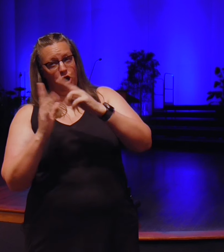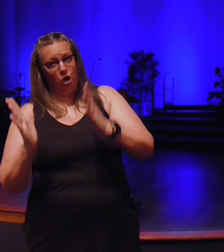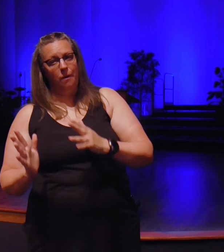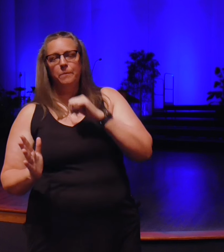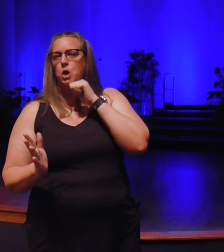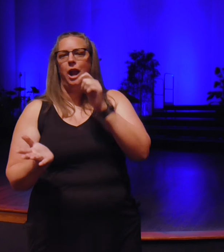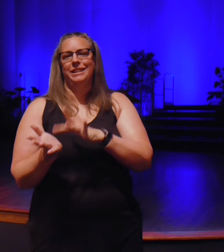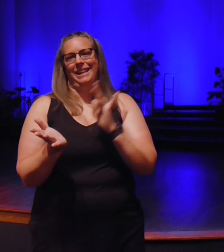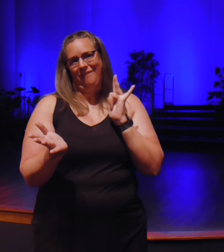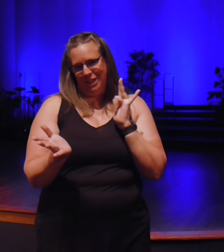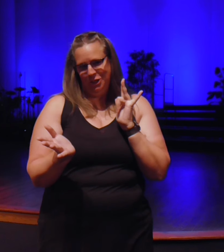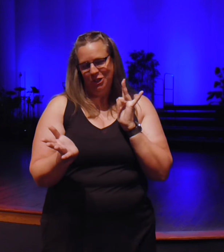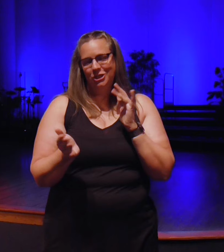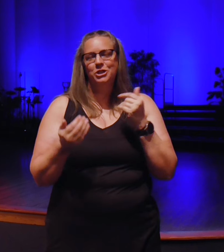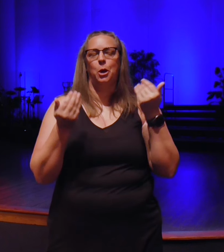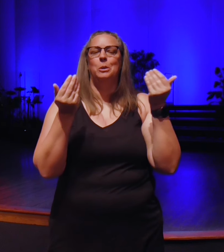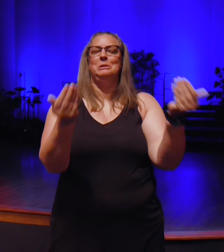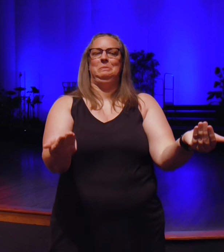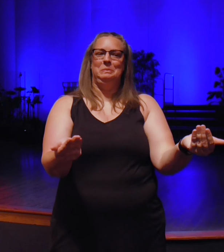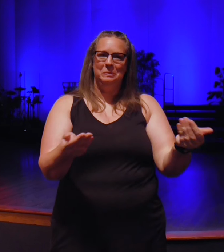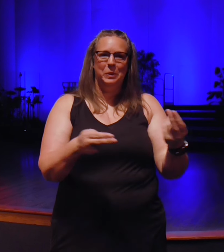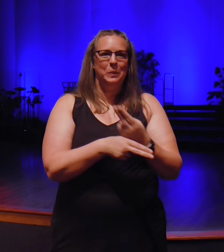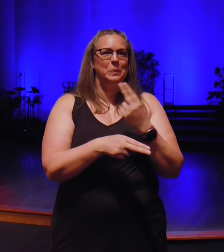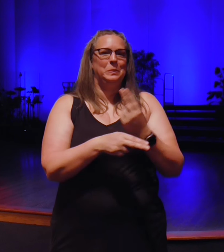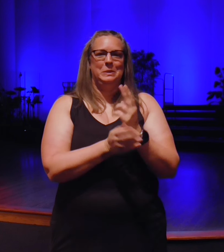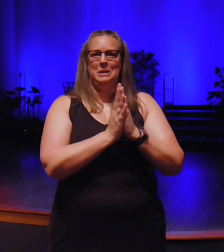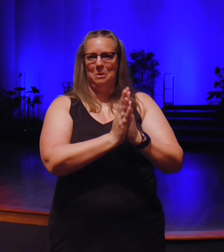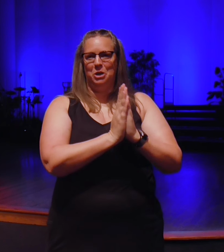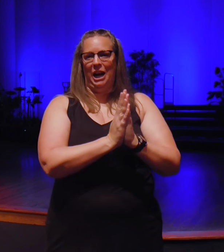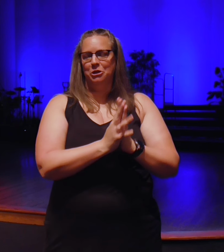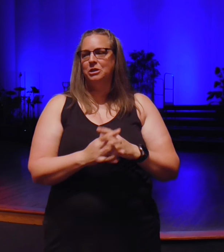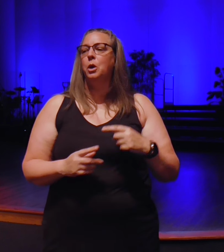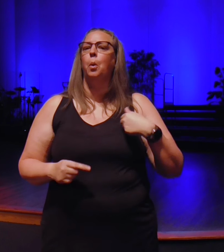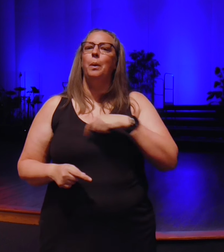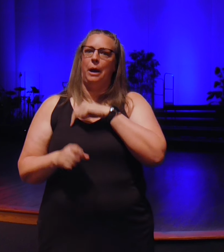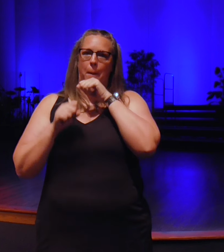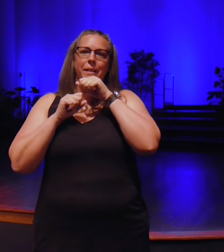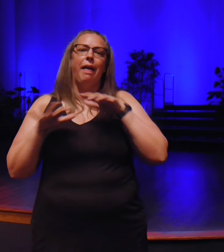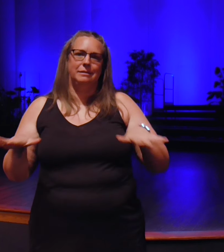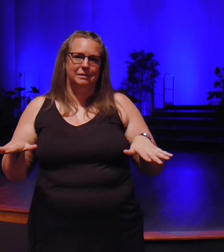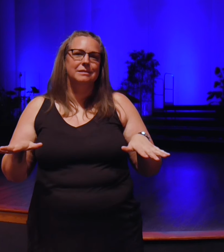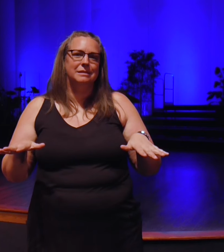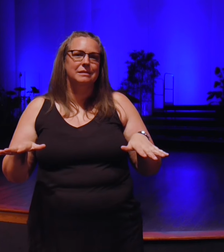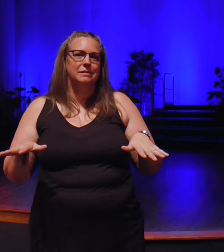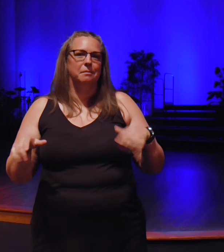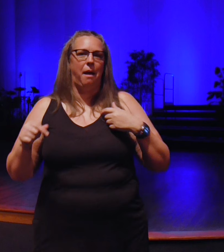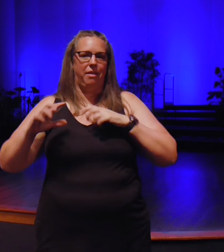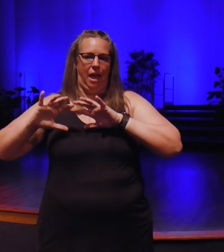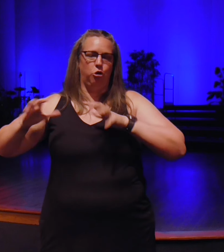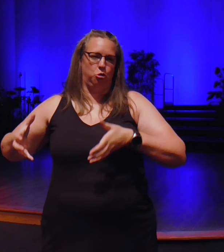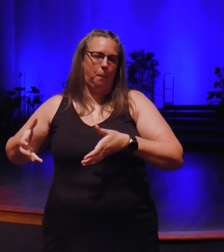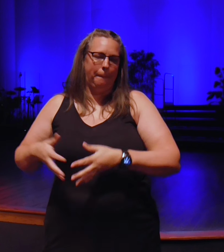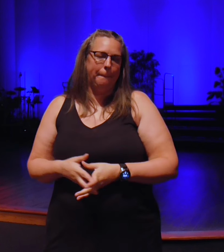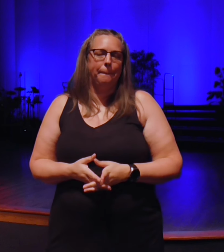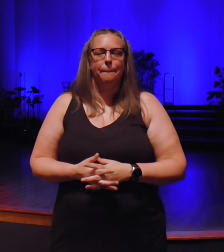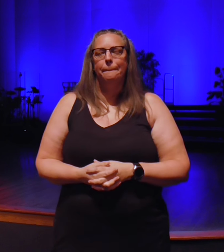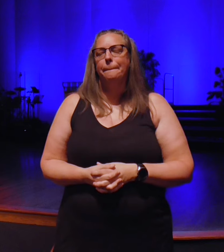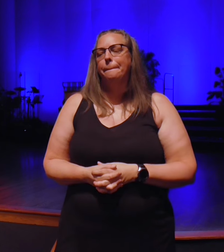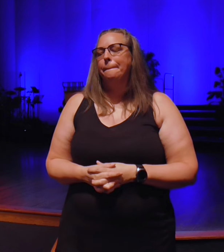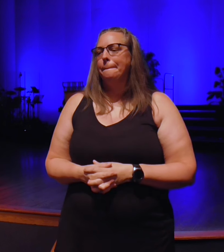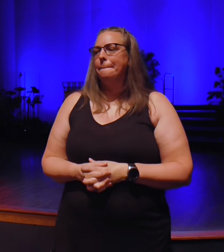So get those prayers. But we are so blessed by our incredible practitioner body.